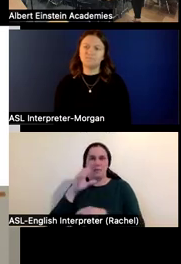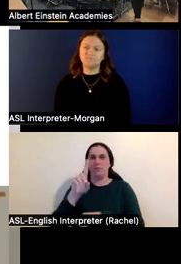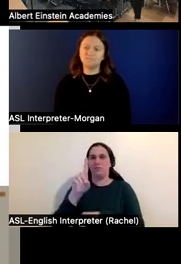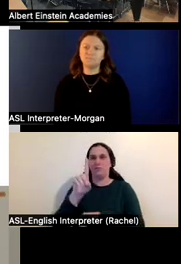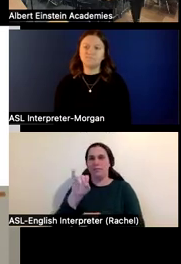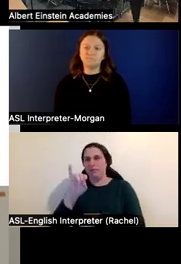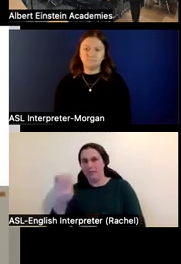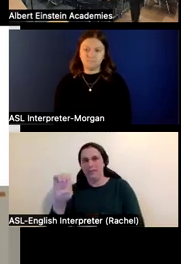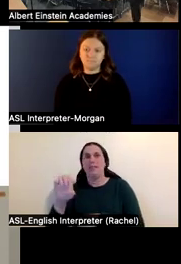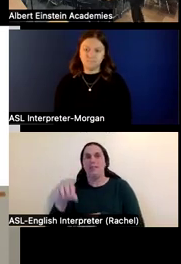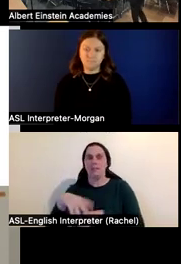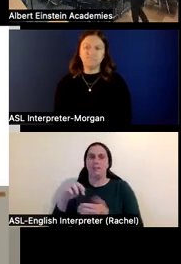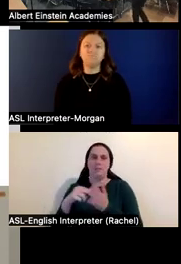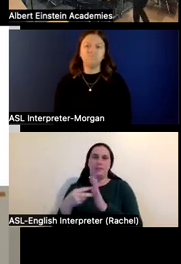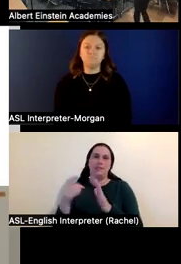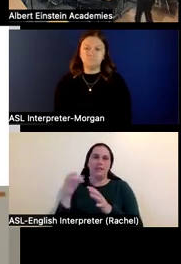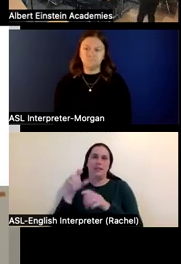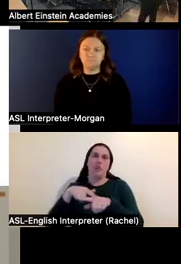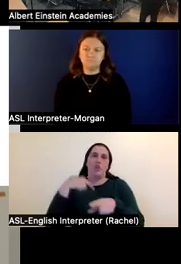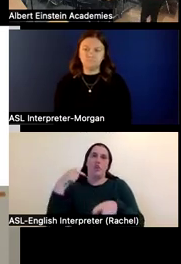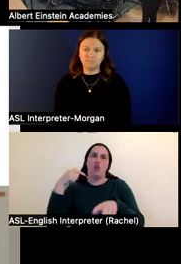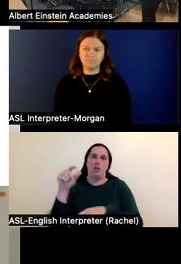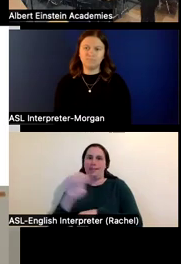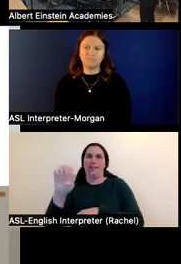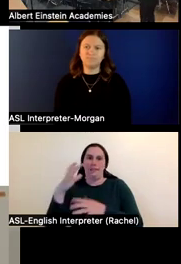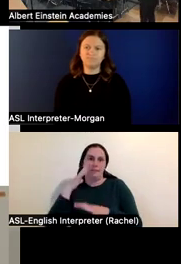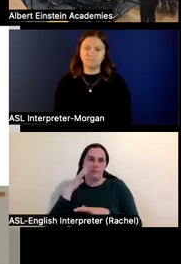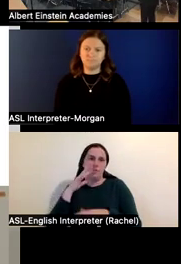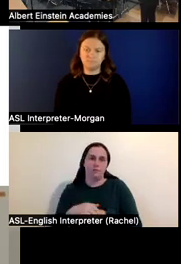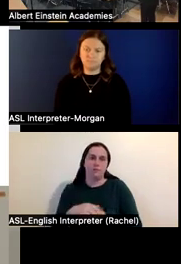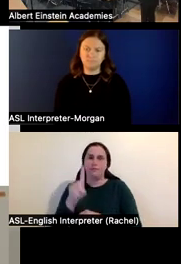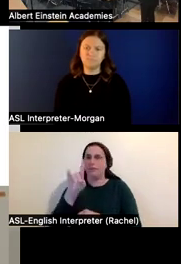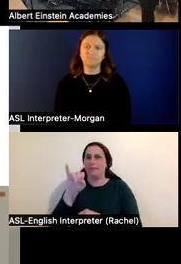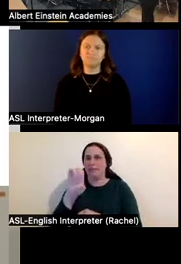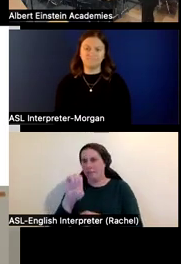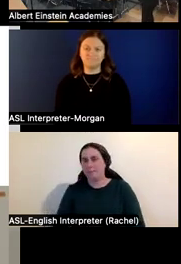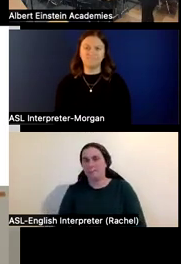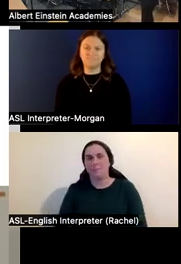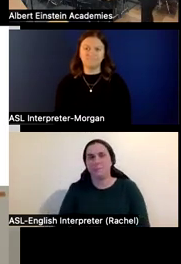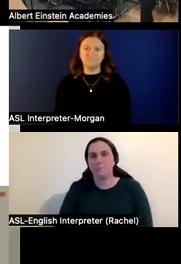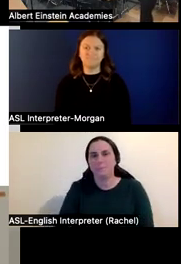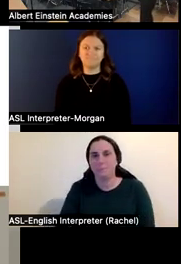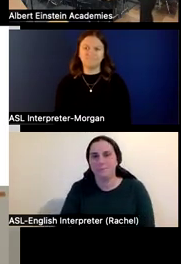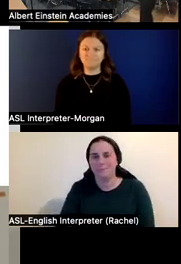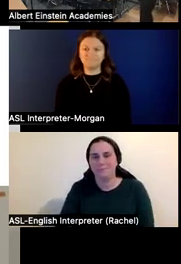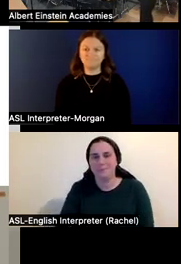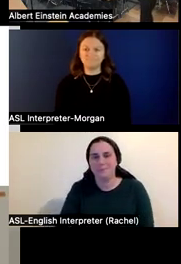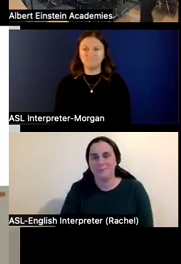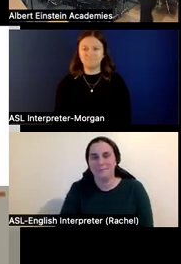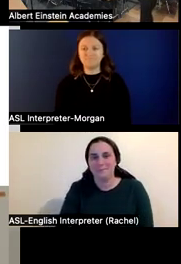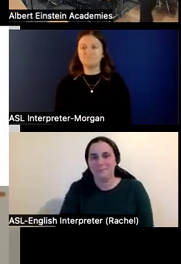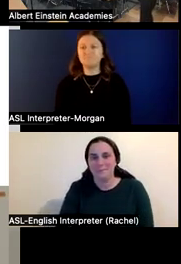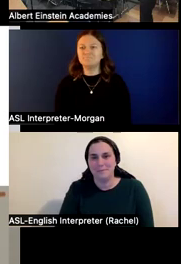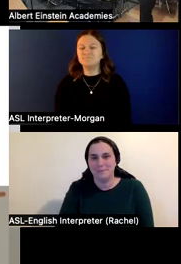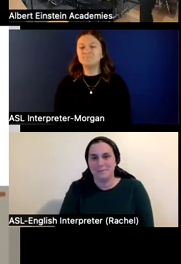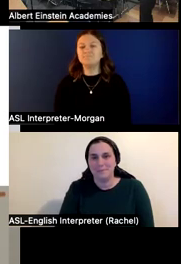Yeah. D, Yeah. D, just D, like- Good with the colors? So do you guys want